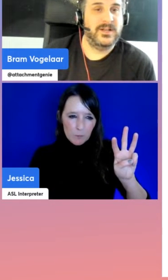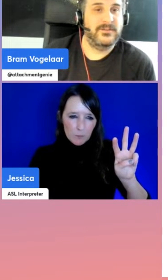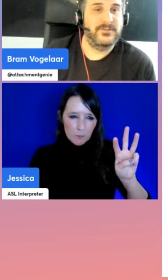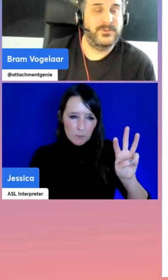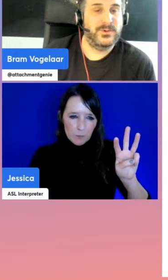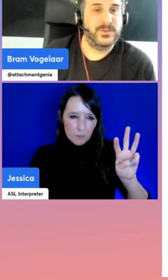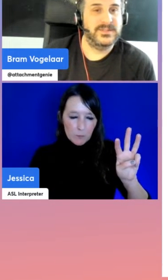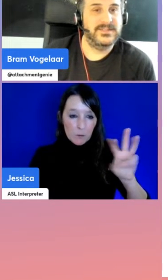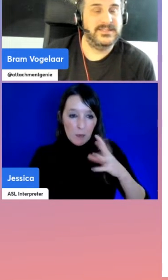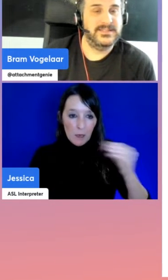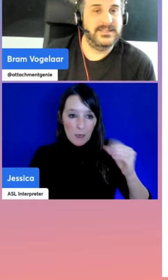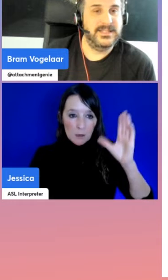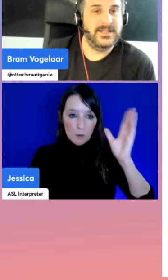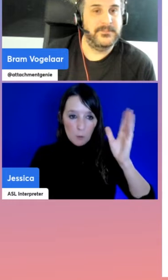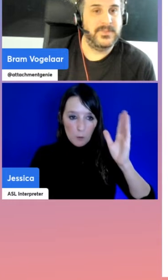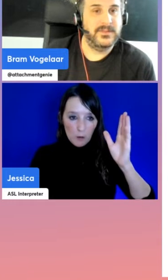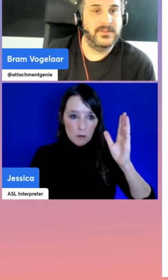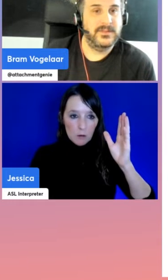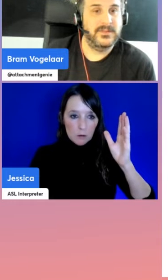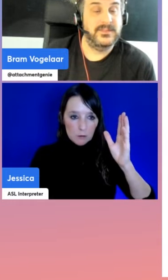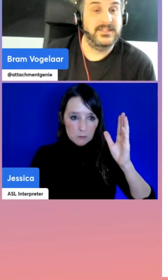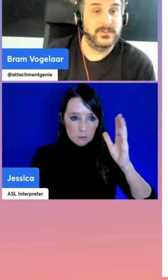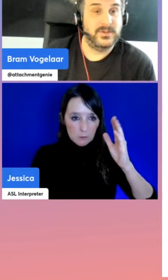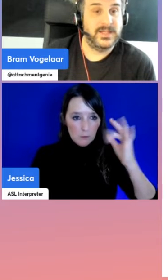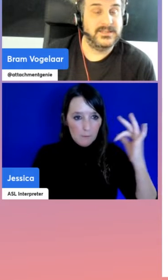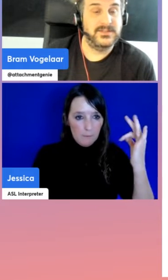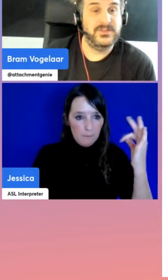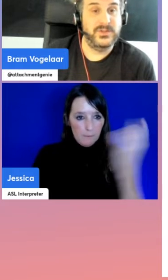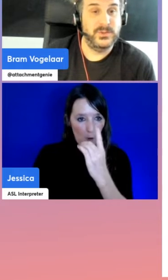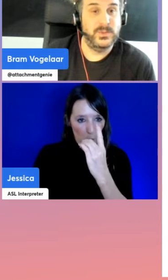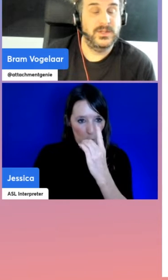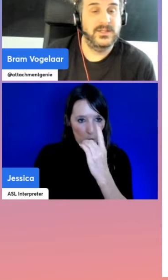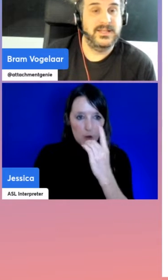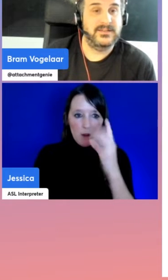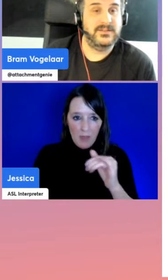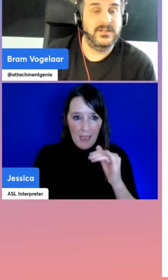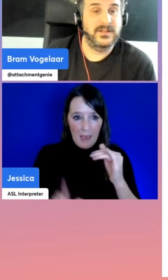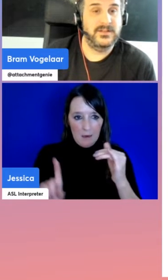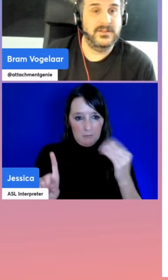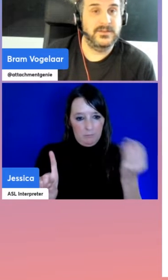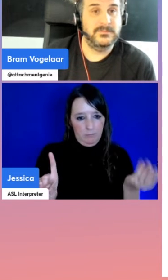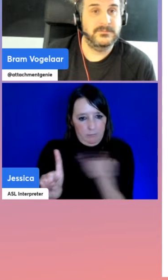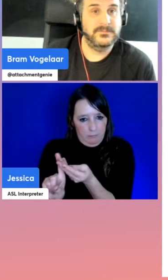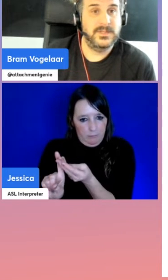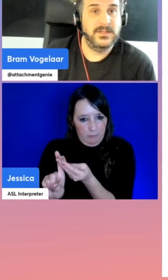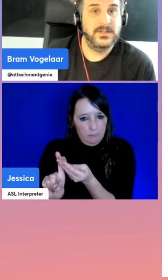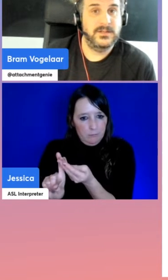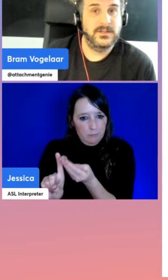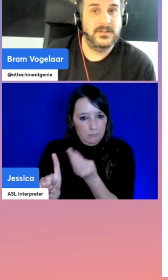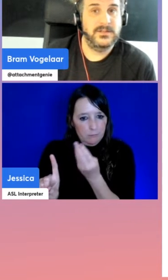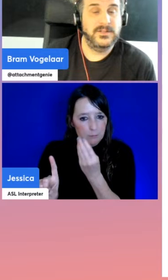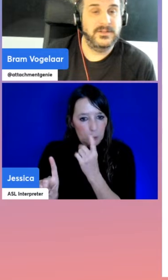and we're going to forward this request to the